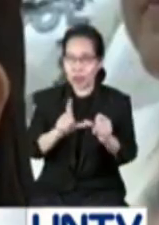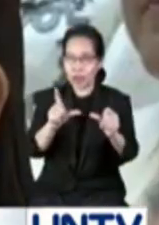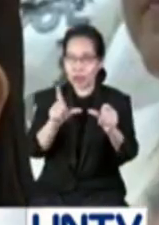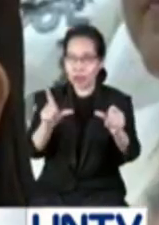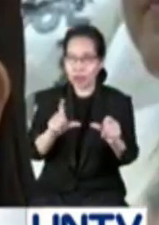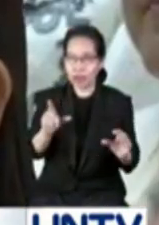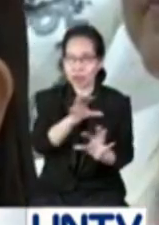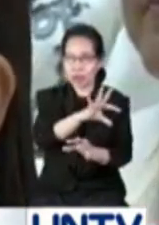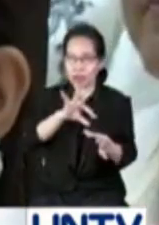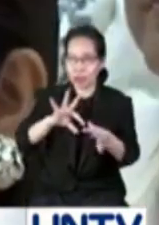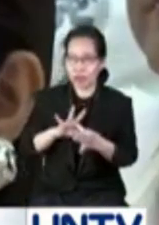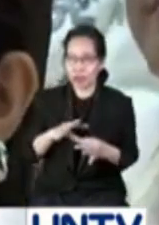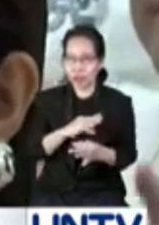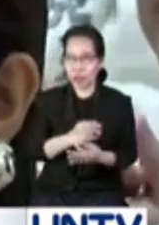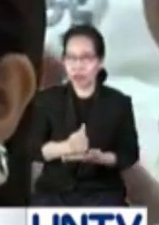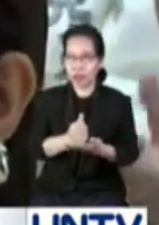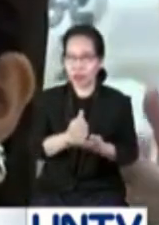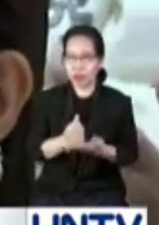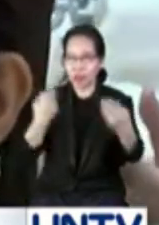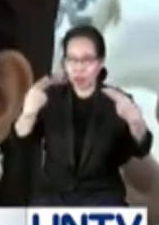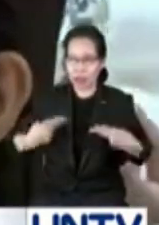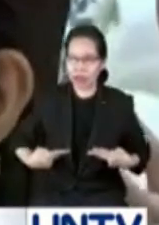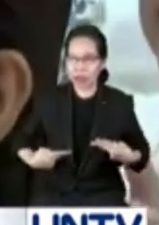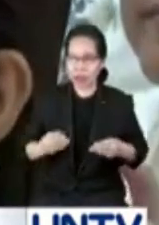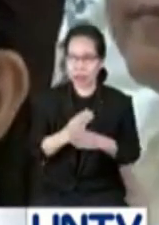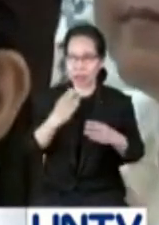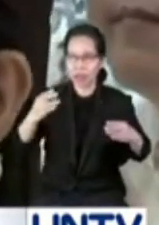of healthcare professionals.